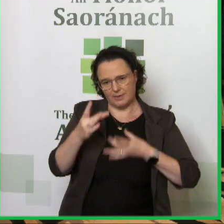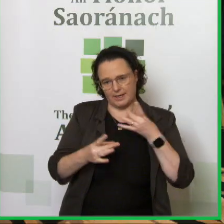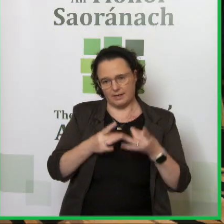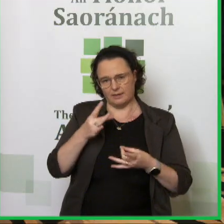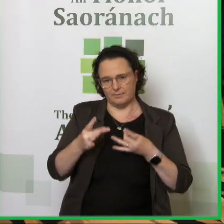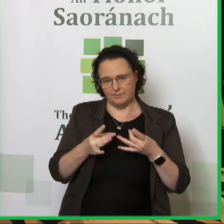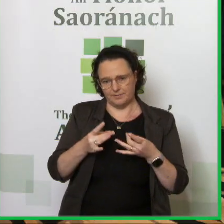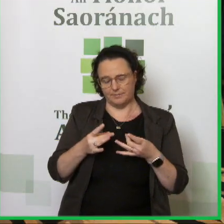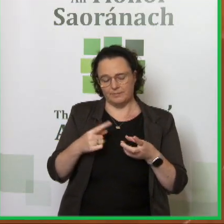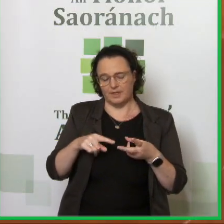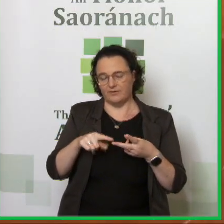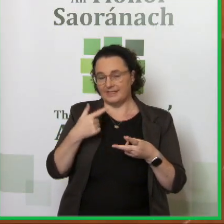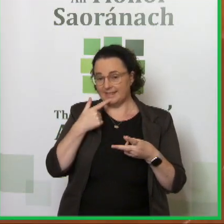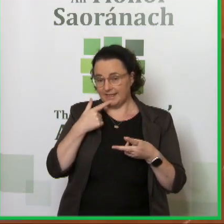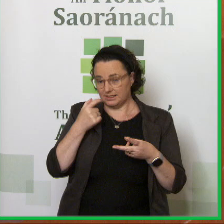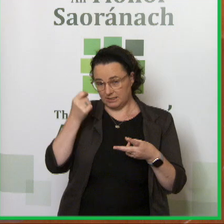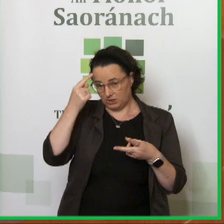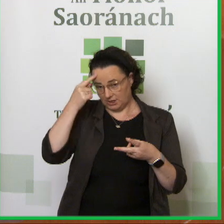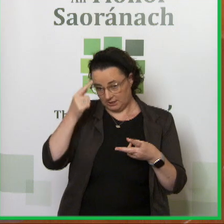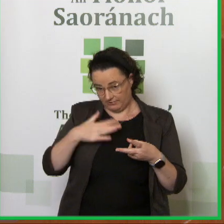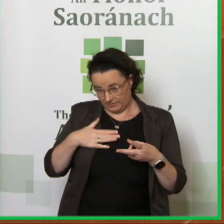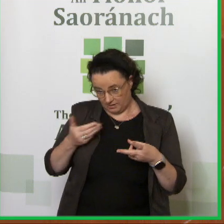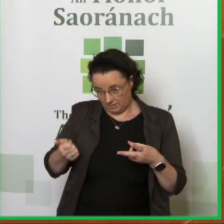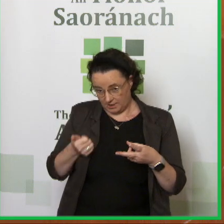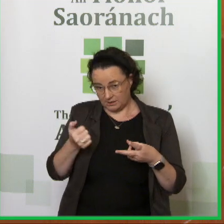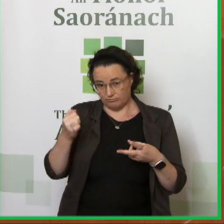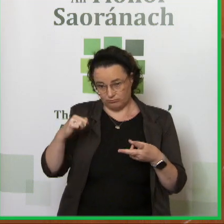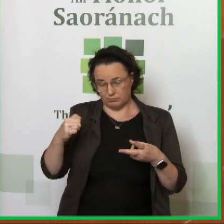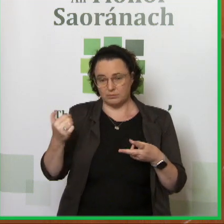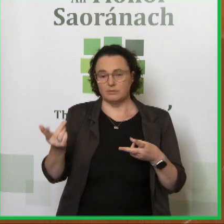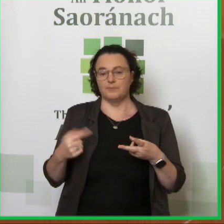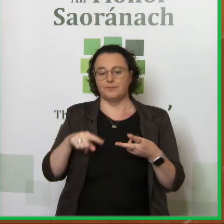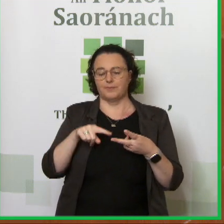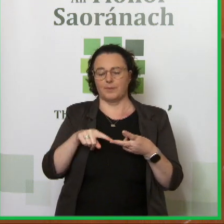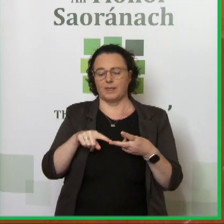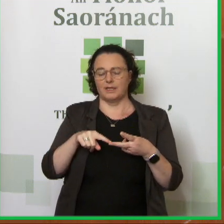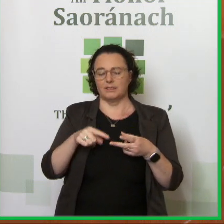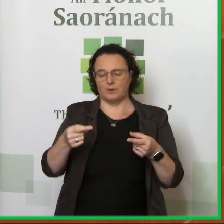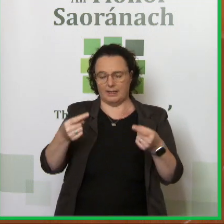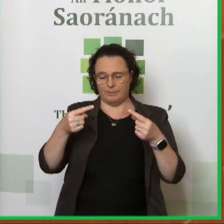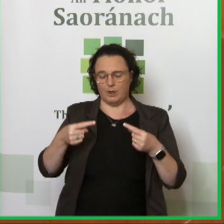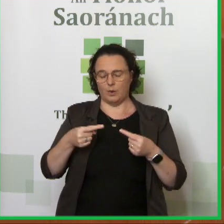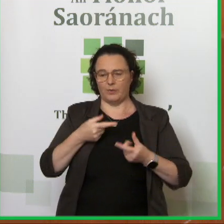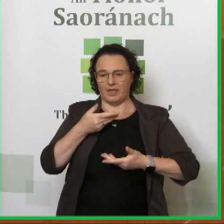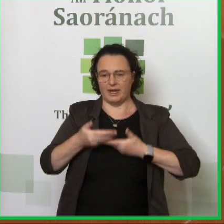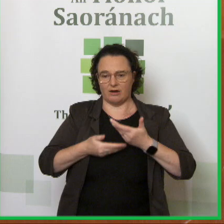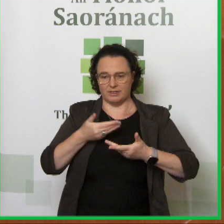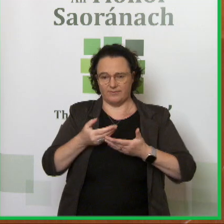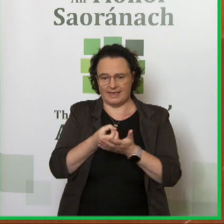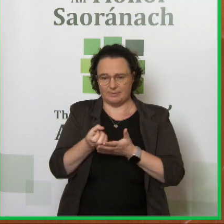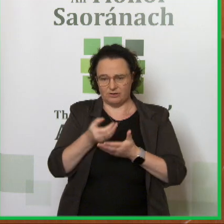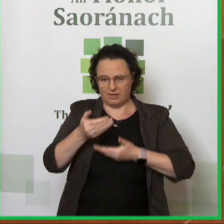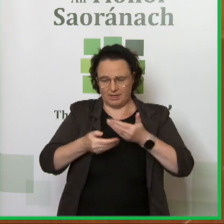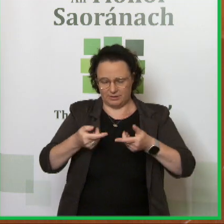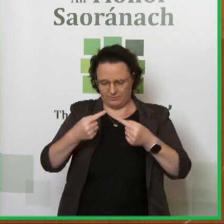And I have a second suggestion, if I may, please. You can. Within the narrative text, on